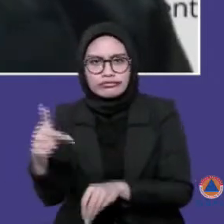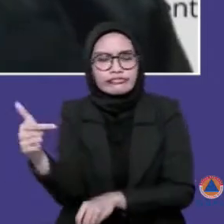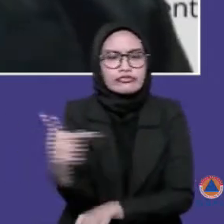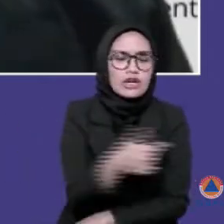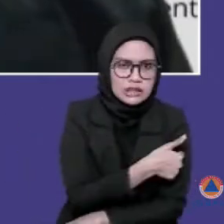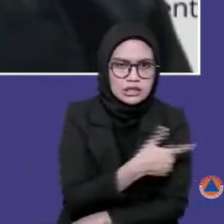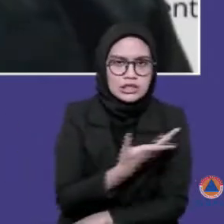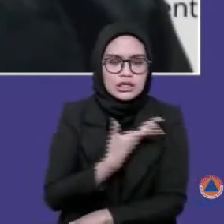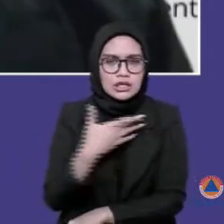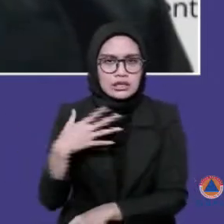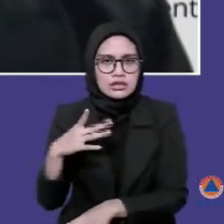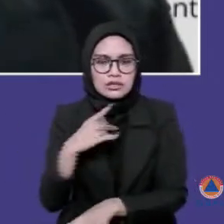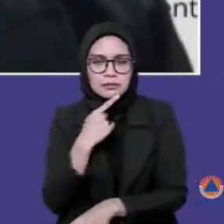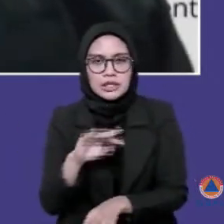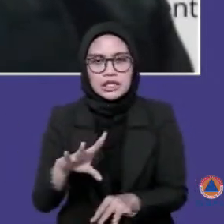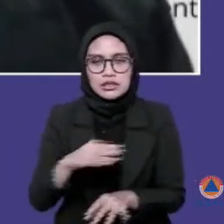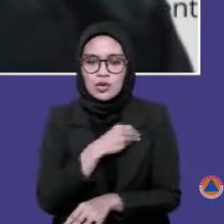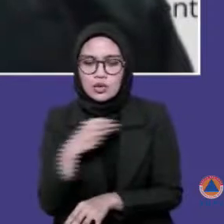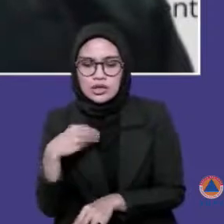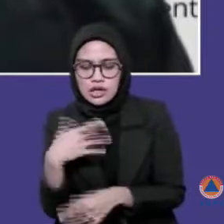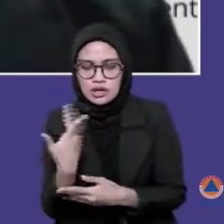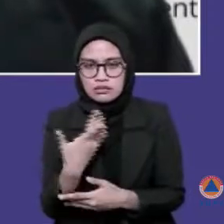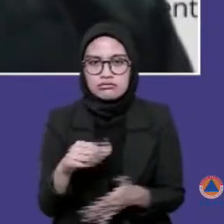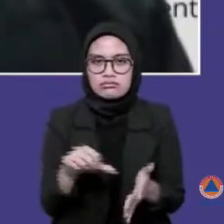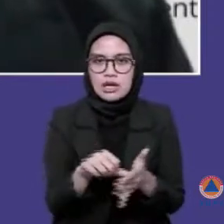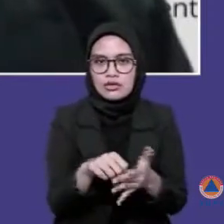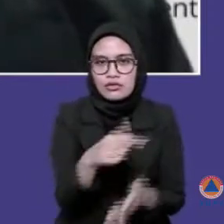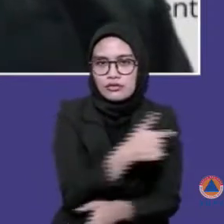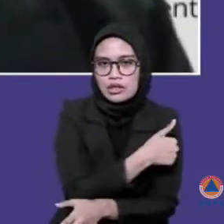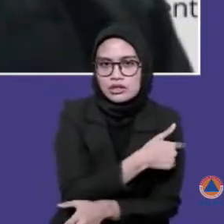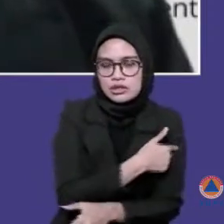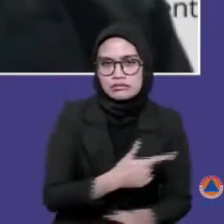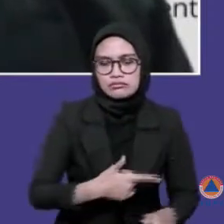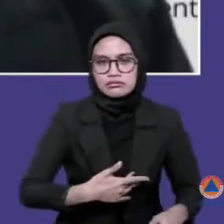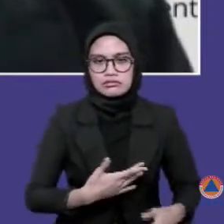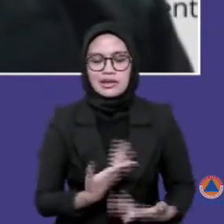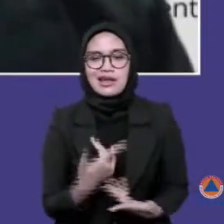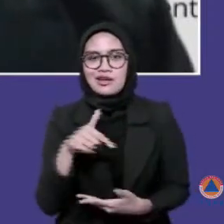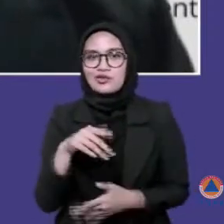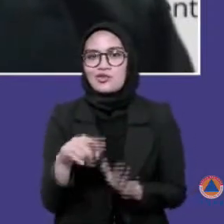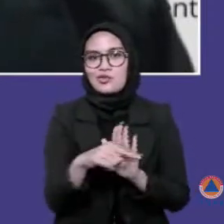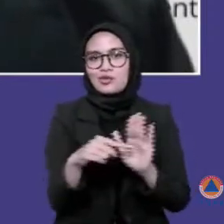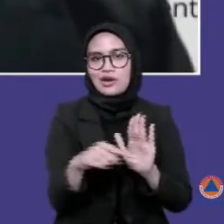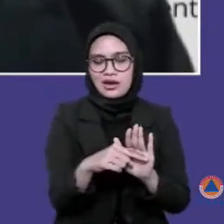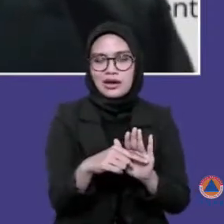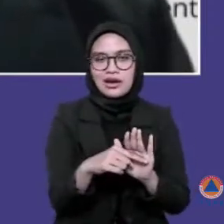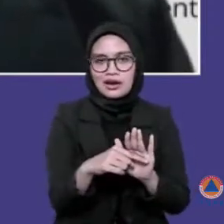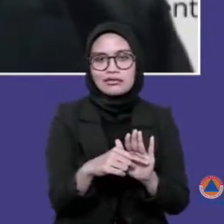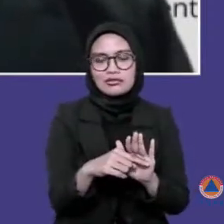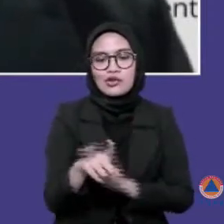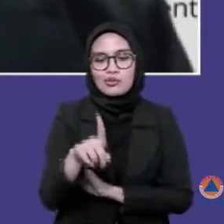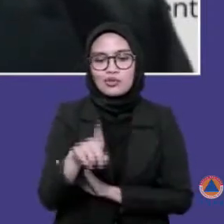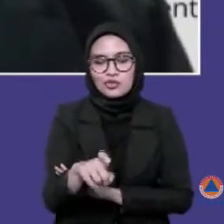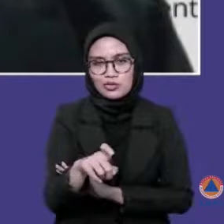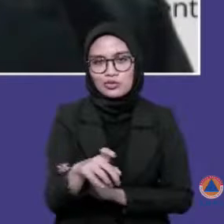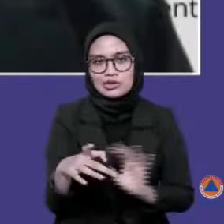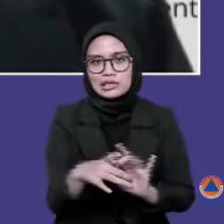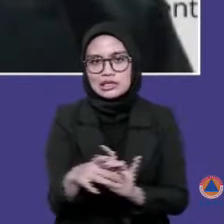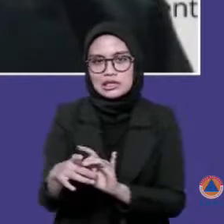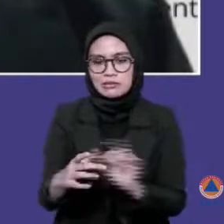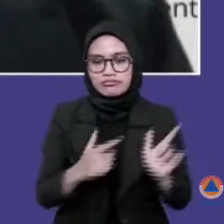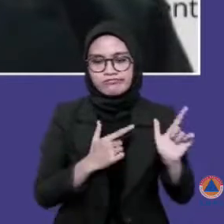why we deploy the army and also police to make sure to support the civil